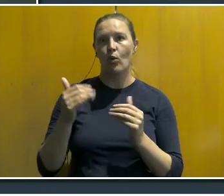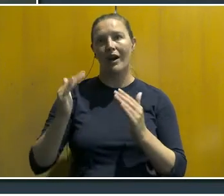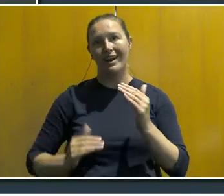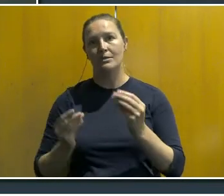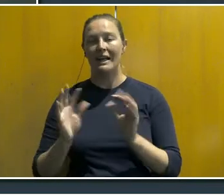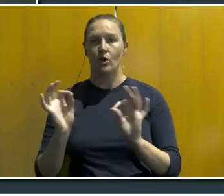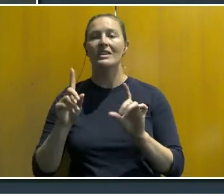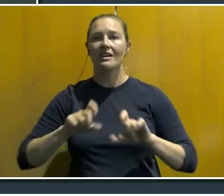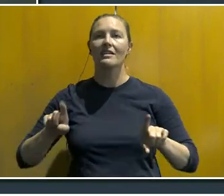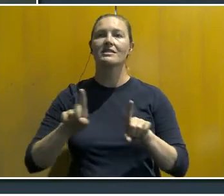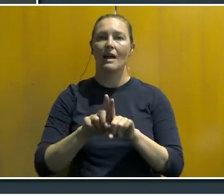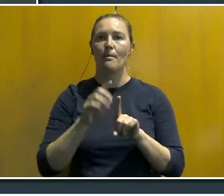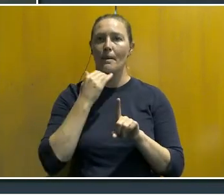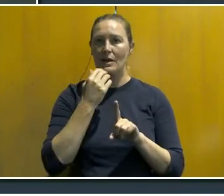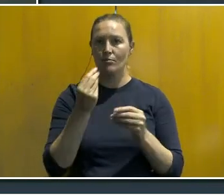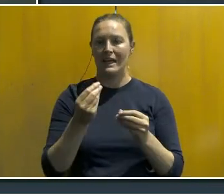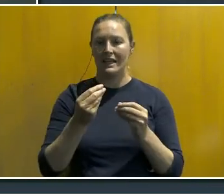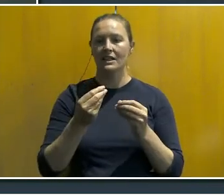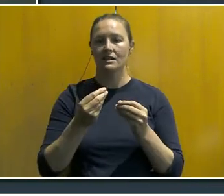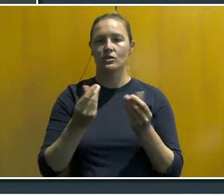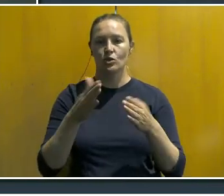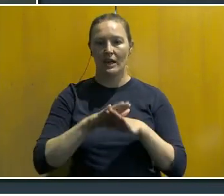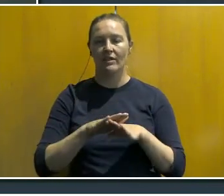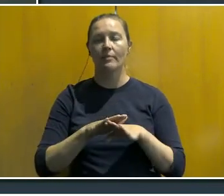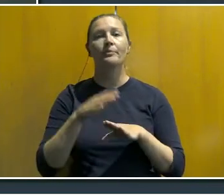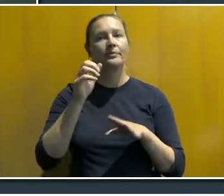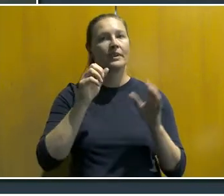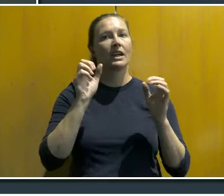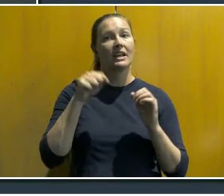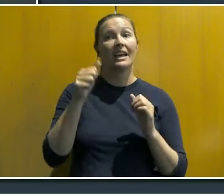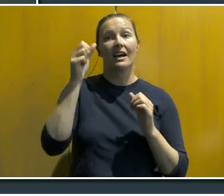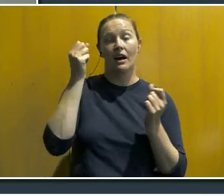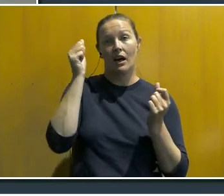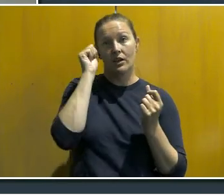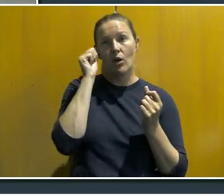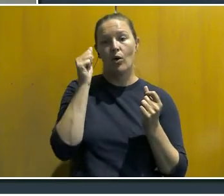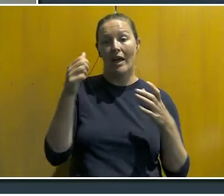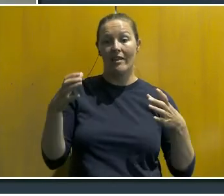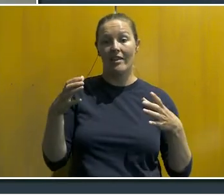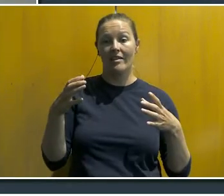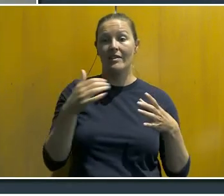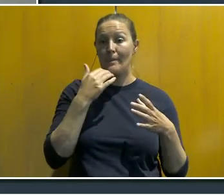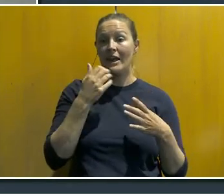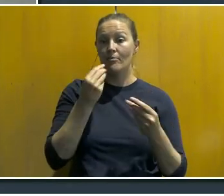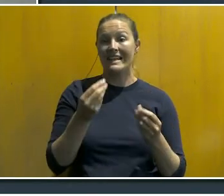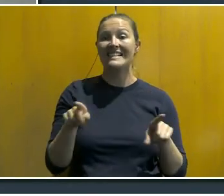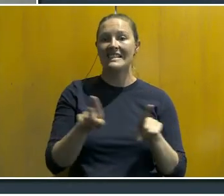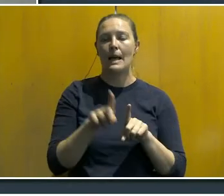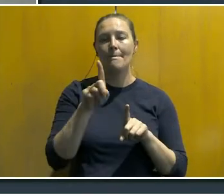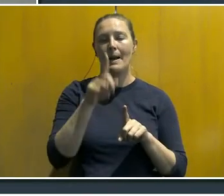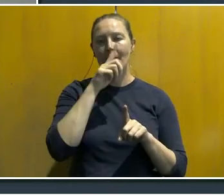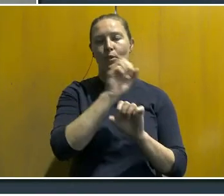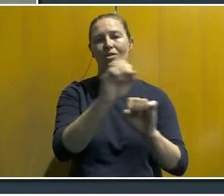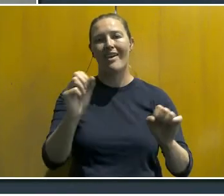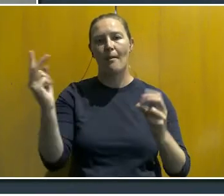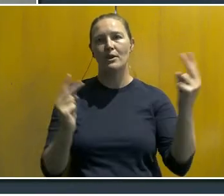still got the same amount of money of which to spread across the... I understand Yeah, the pool's the yeah. same, Yeah. but what I'm talking about is perceptions in terms of